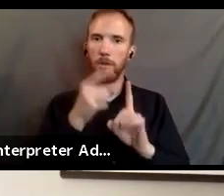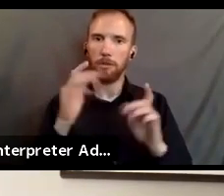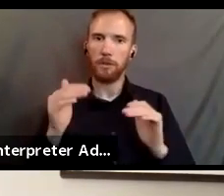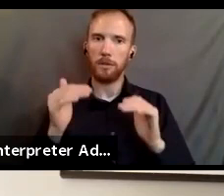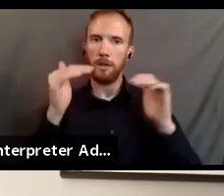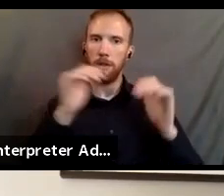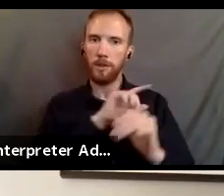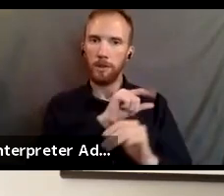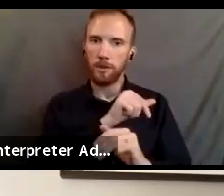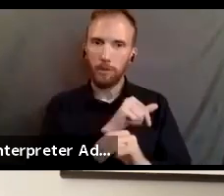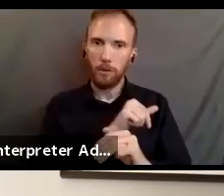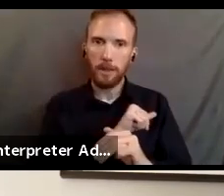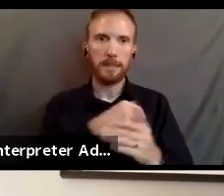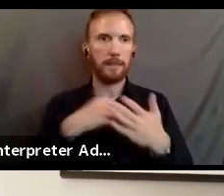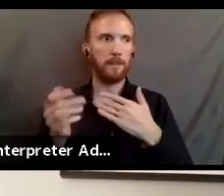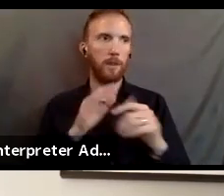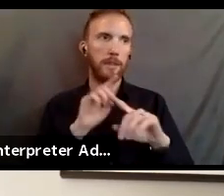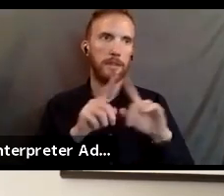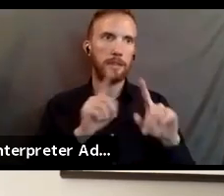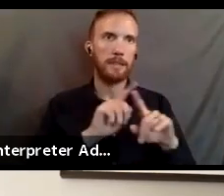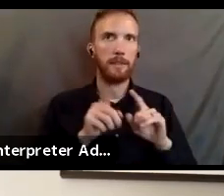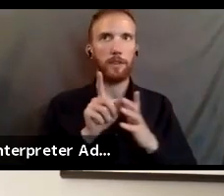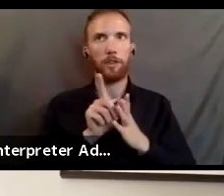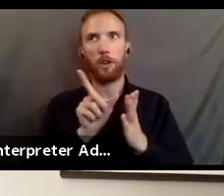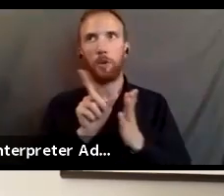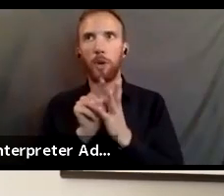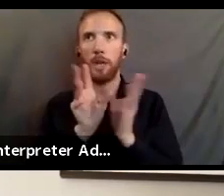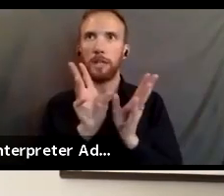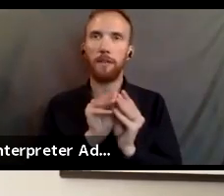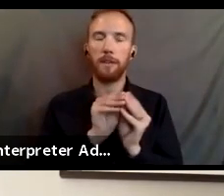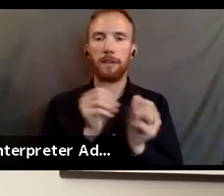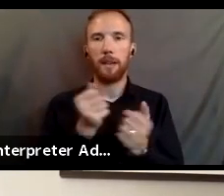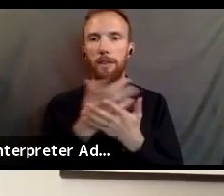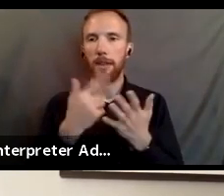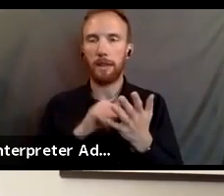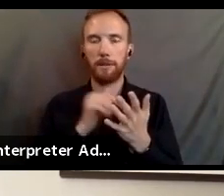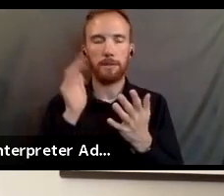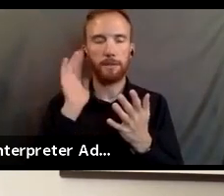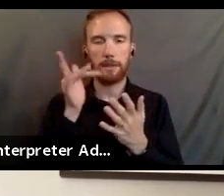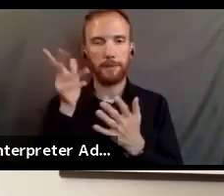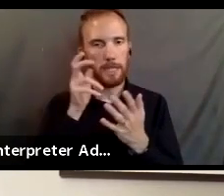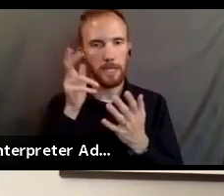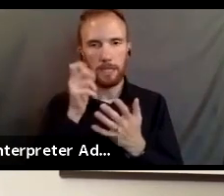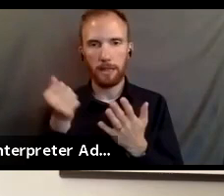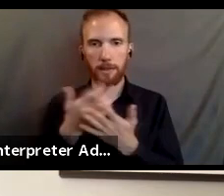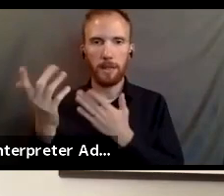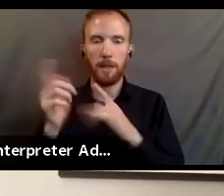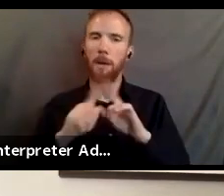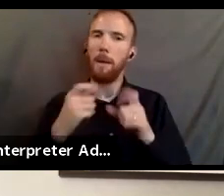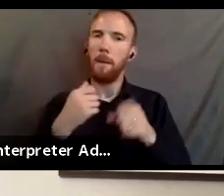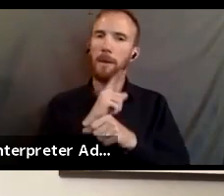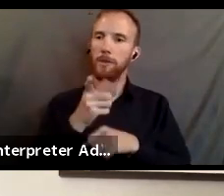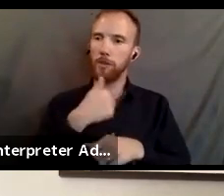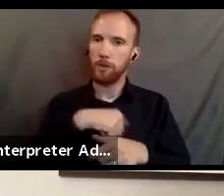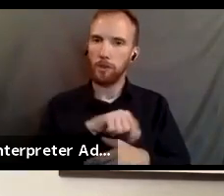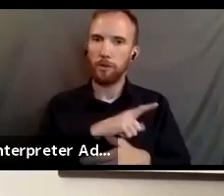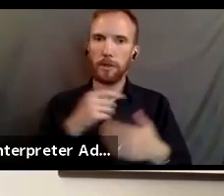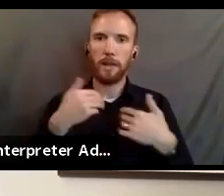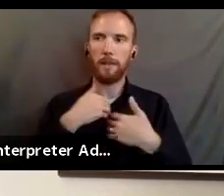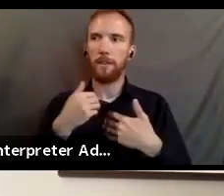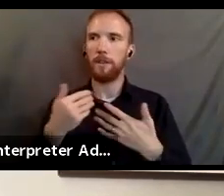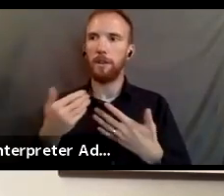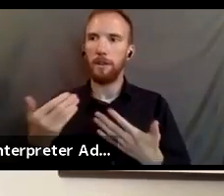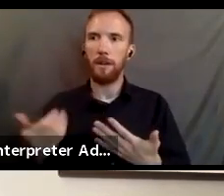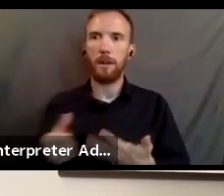discourses and press conferences that i'm tired to hear let's make sure that we bring alternative evaluation methods